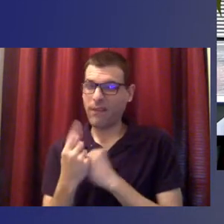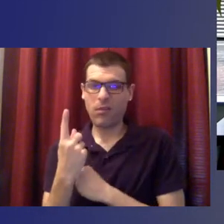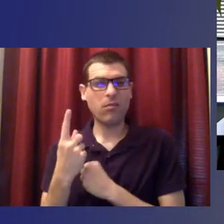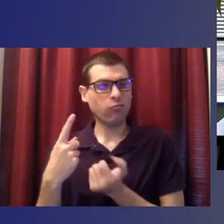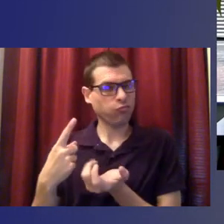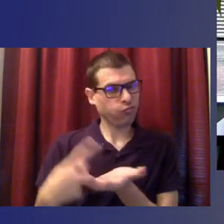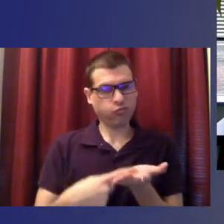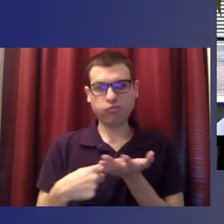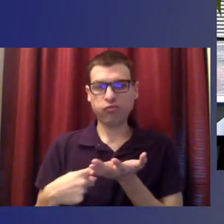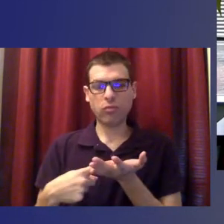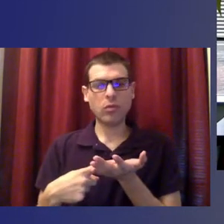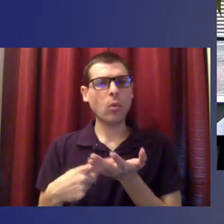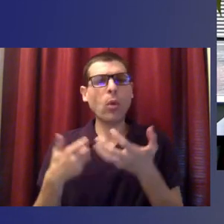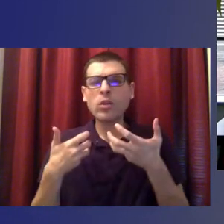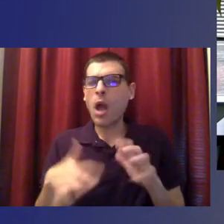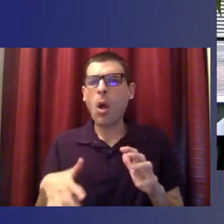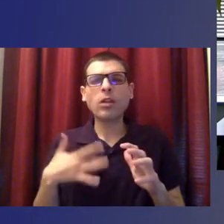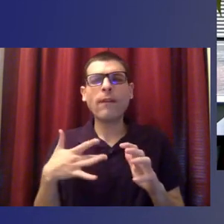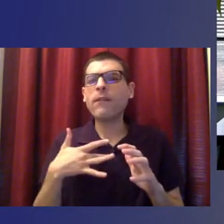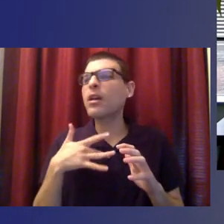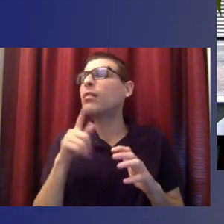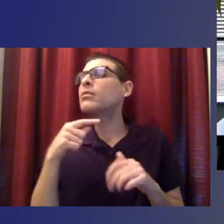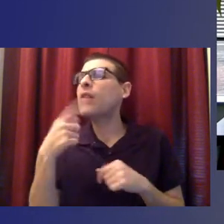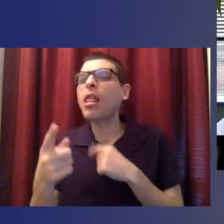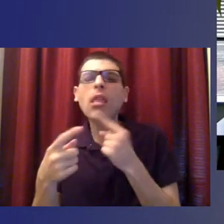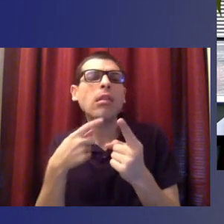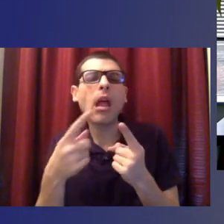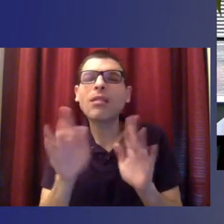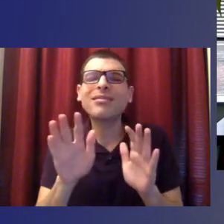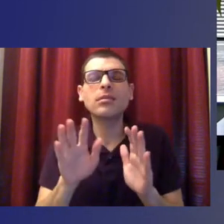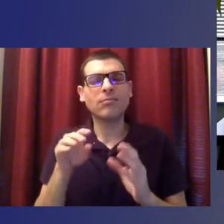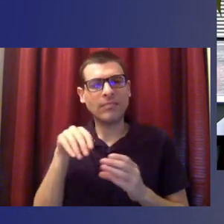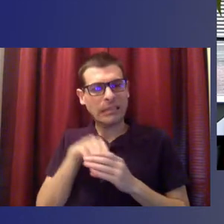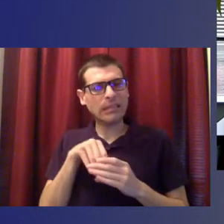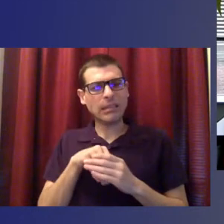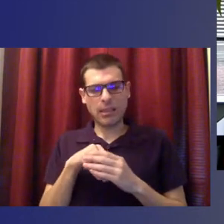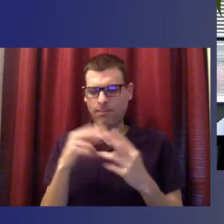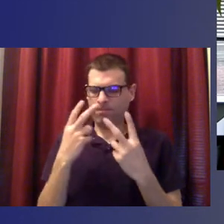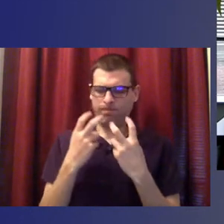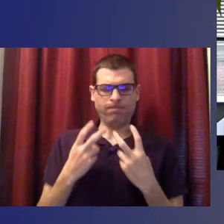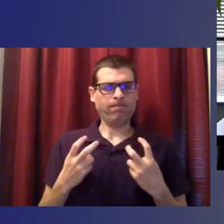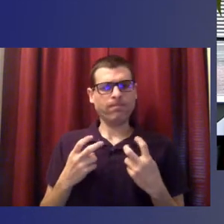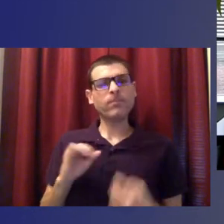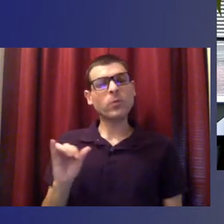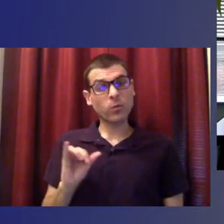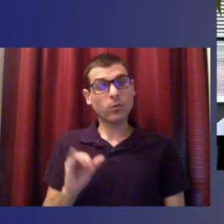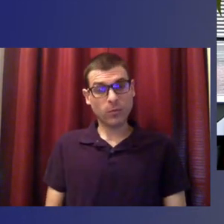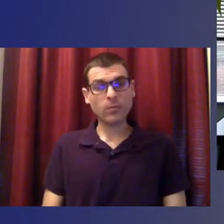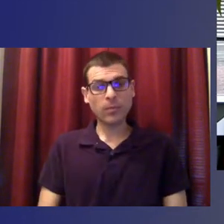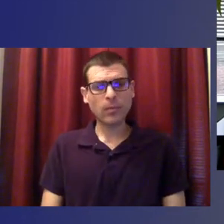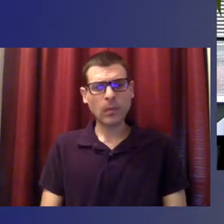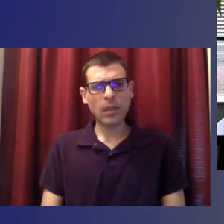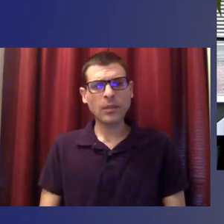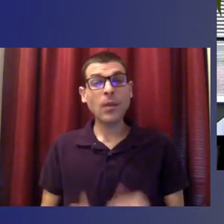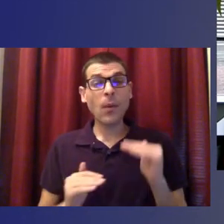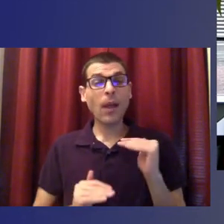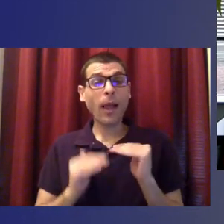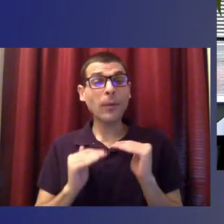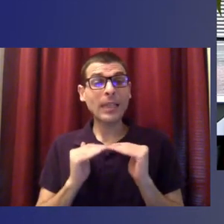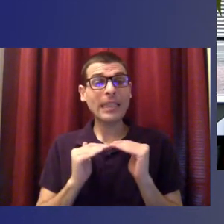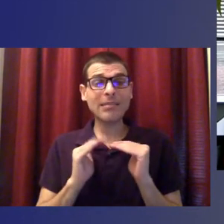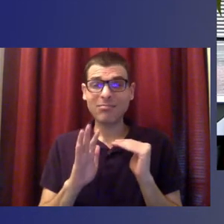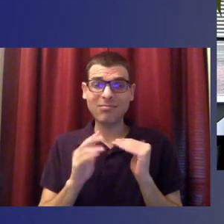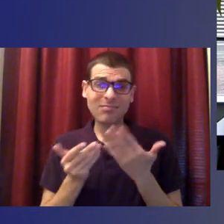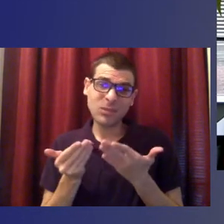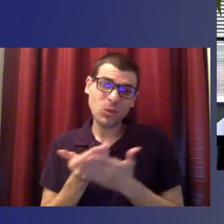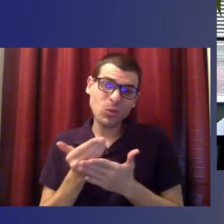facing. Using an equity and empowerment lens is a different way of doing business. We're looking to our community